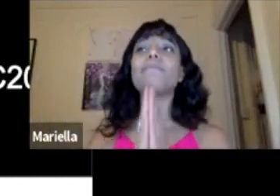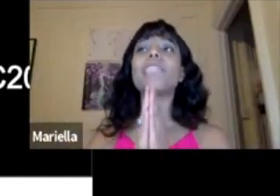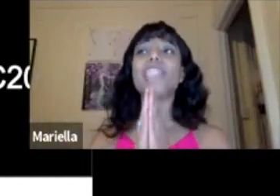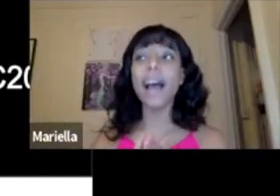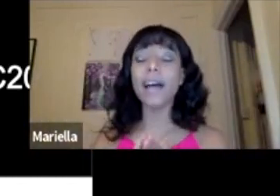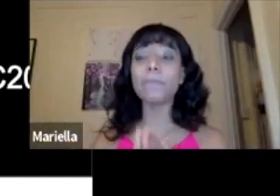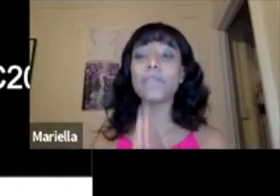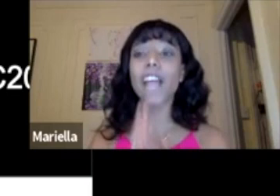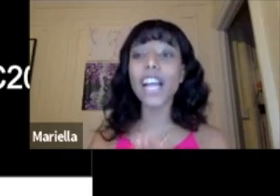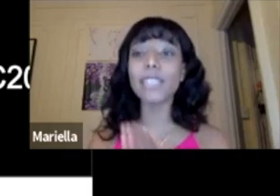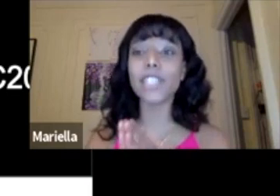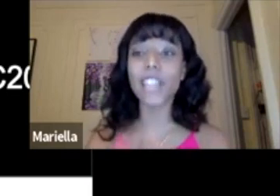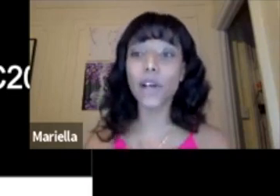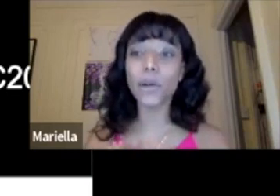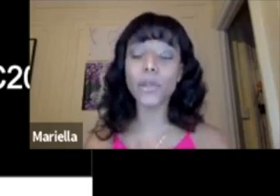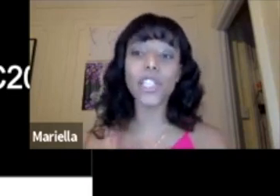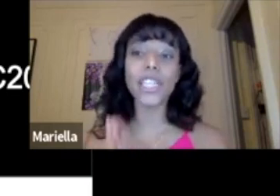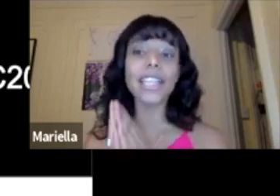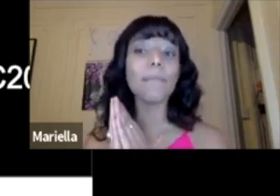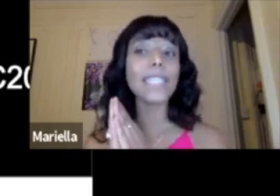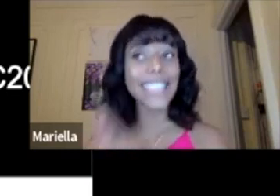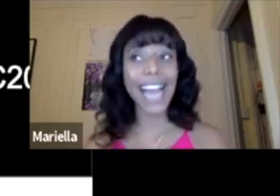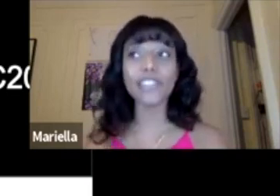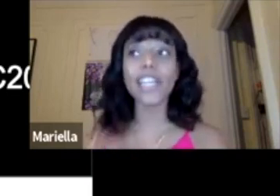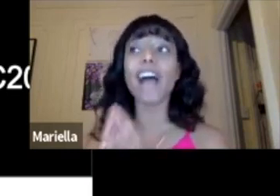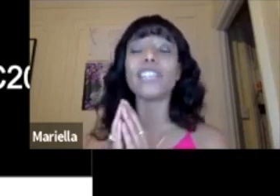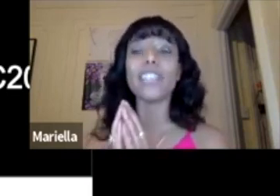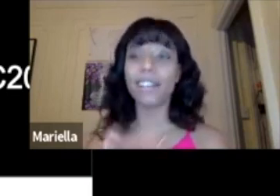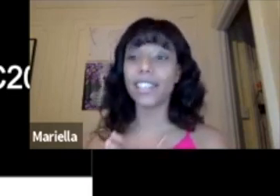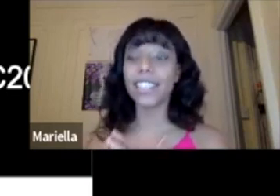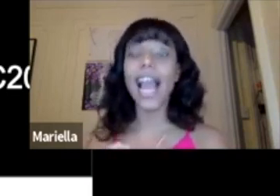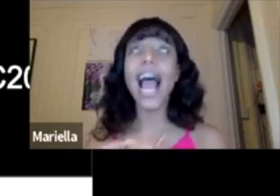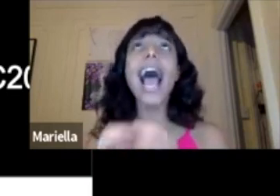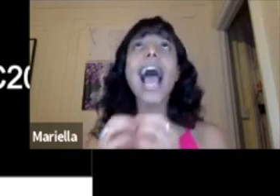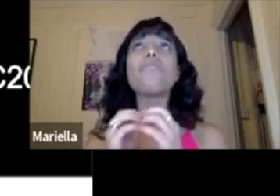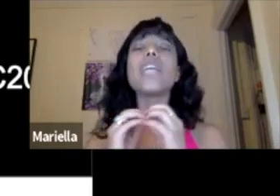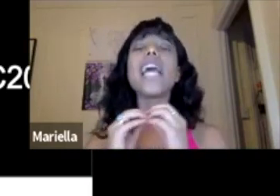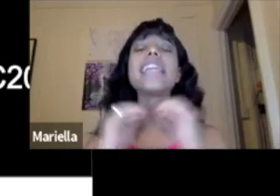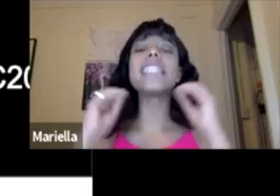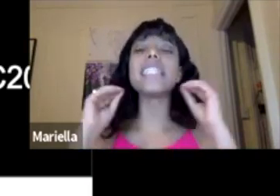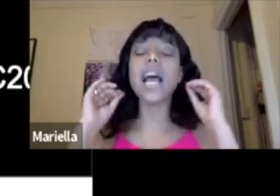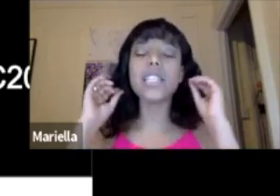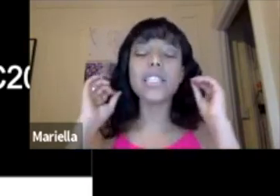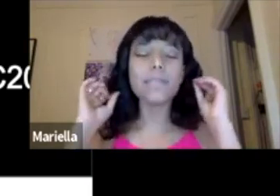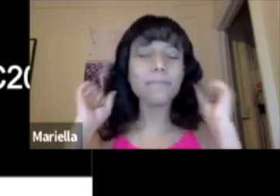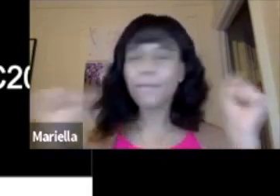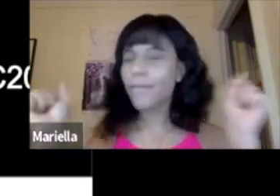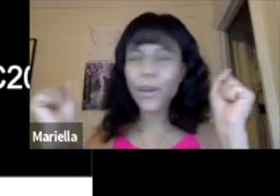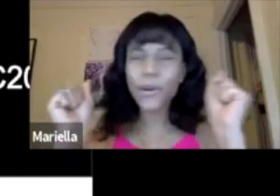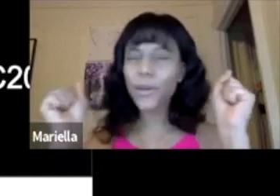speaker, Michelle, Dr. Michelle, who she is a pediatric audiologist. And we had this